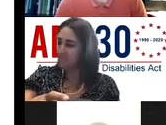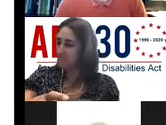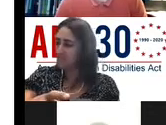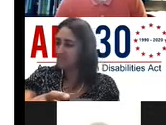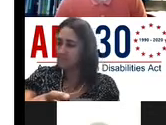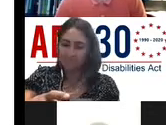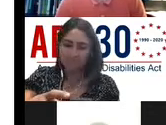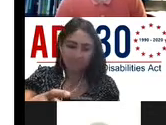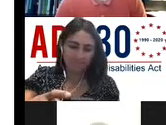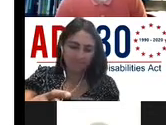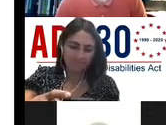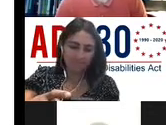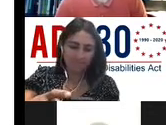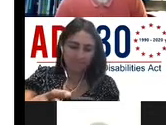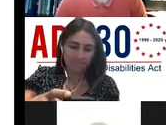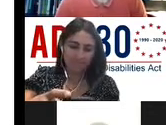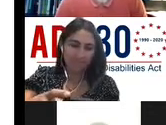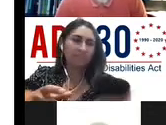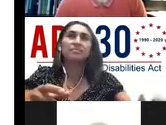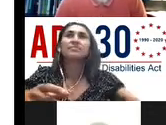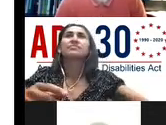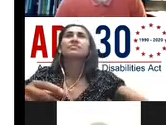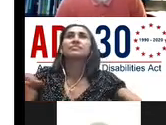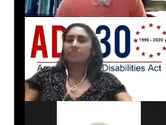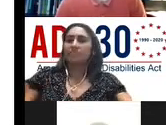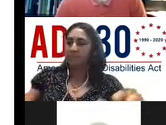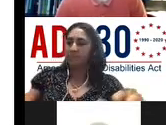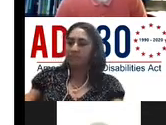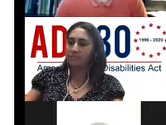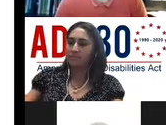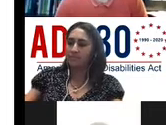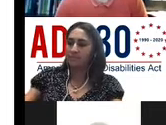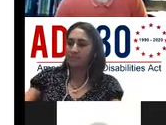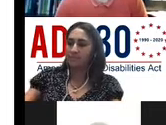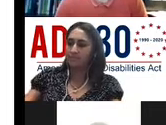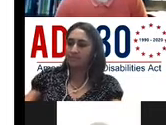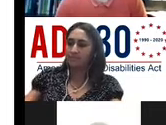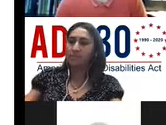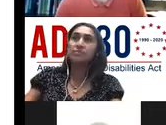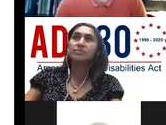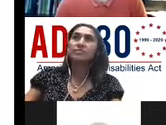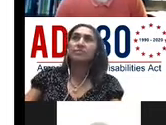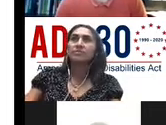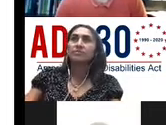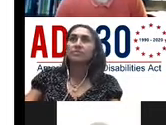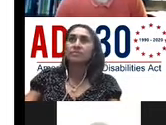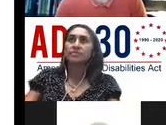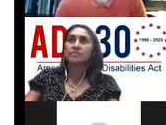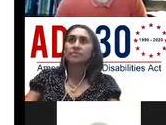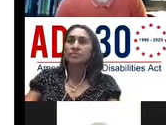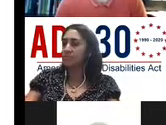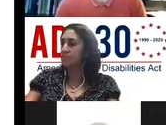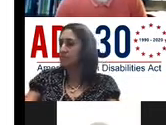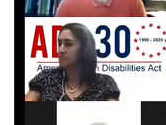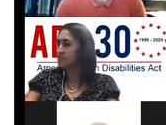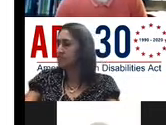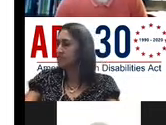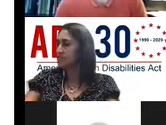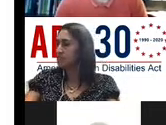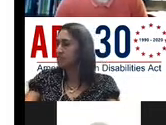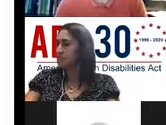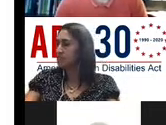took probably a half hour to download a picture. So it's changed tremendously over the last 20